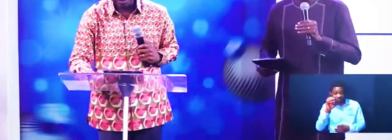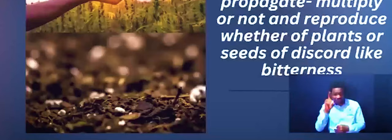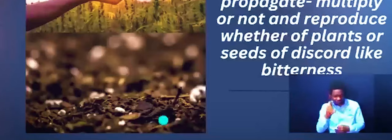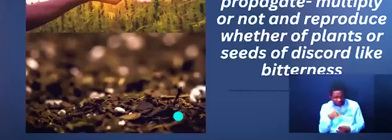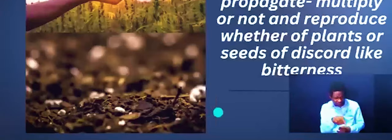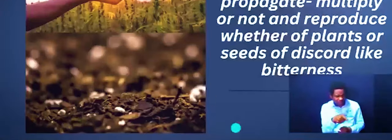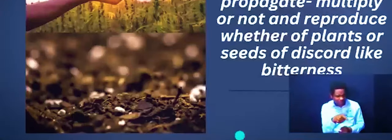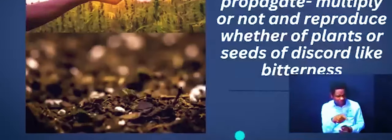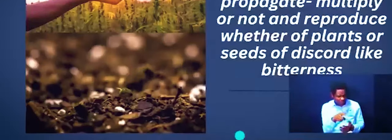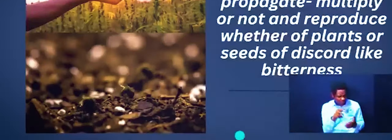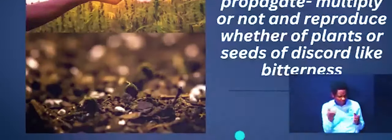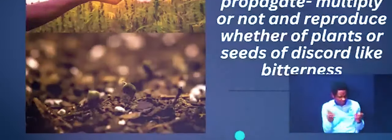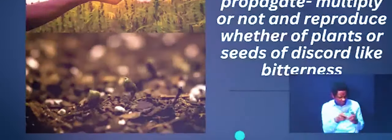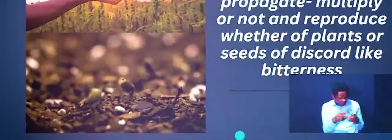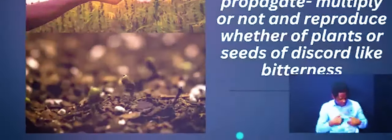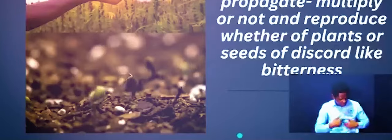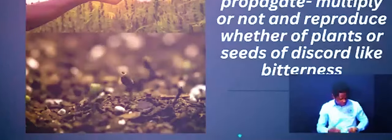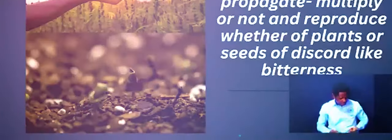reproduce.